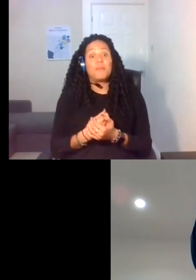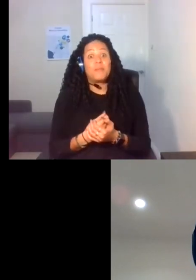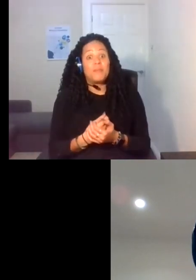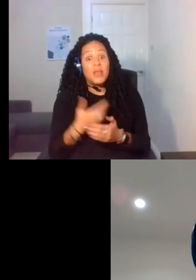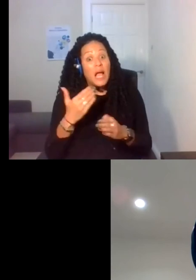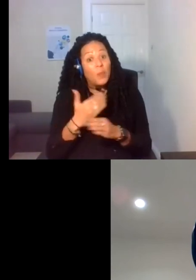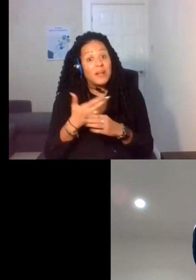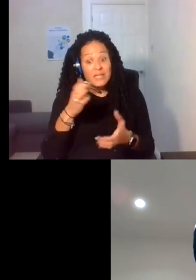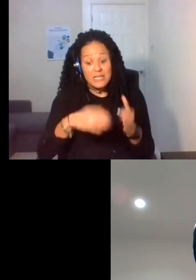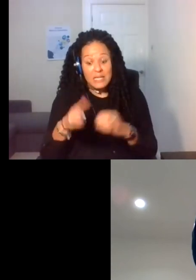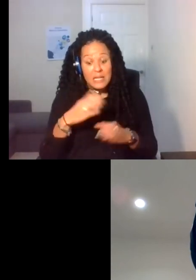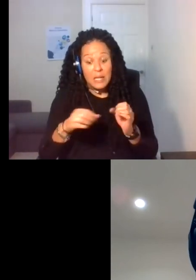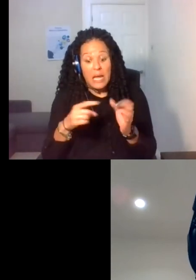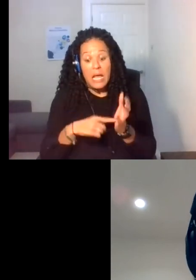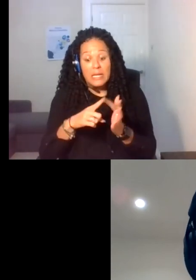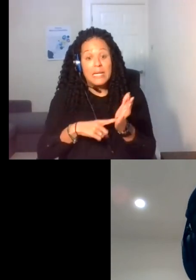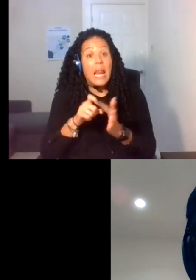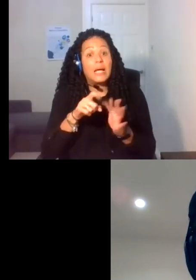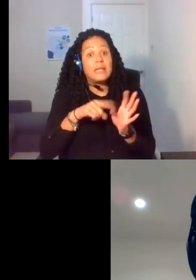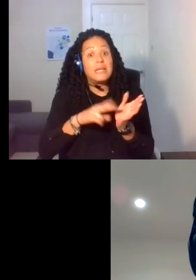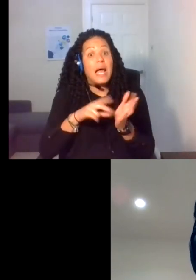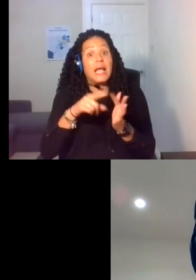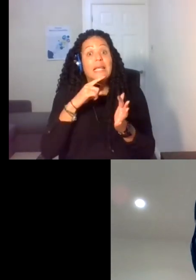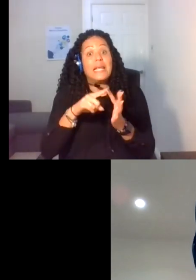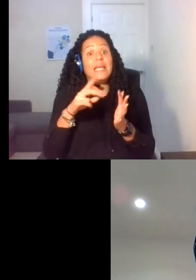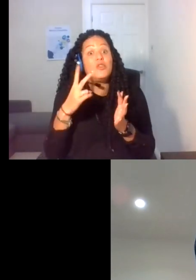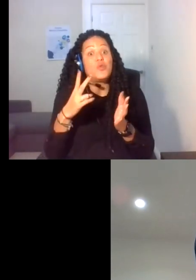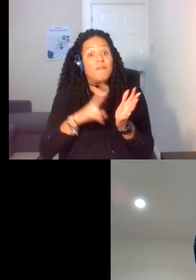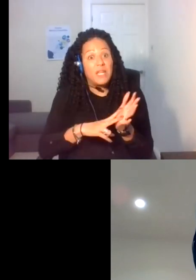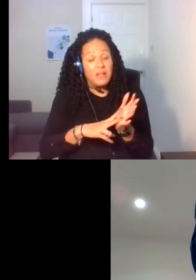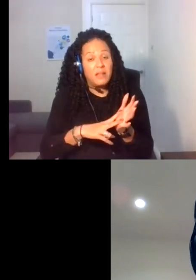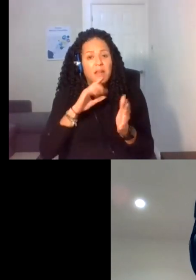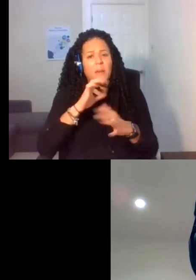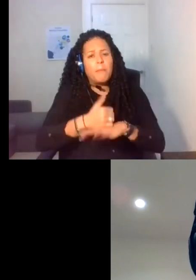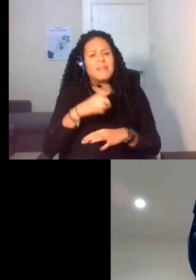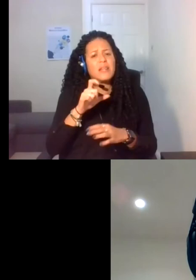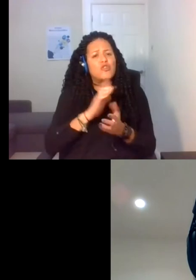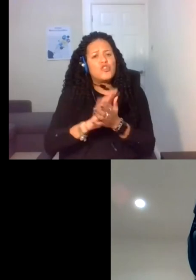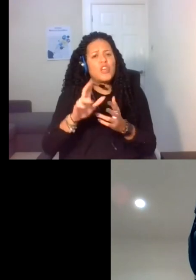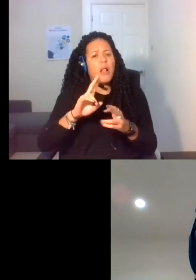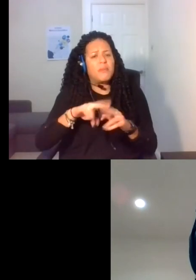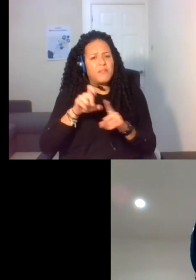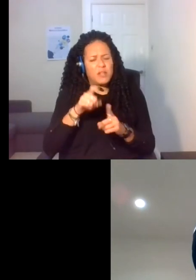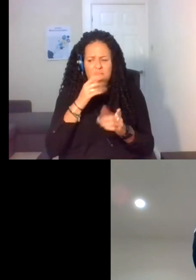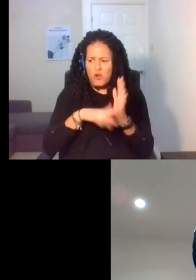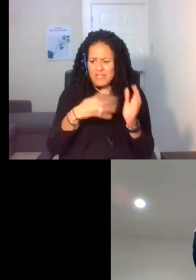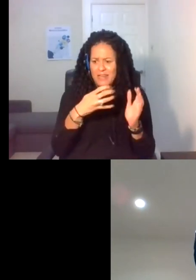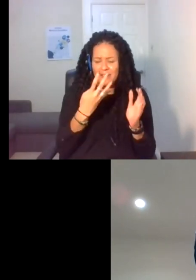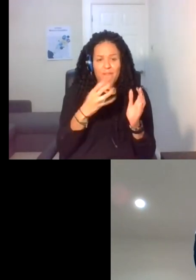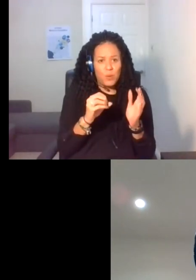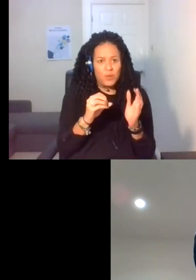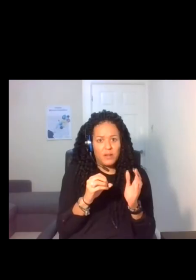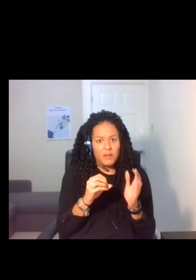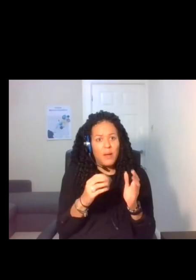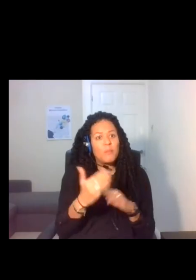a scientist at Teledyne UTV. So this company has been based in Chelmsford since the 40s and was previously